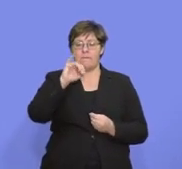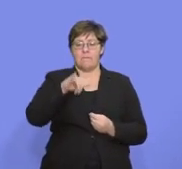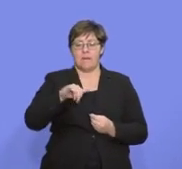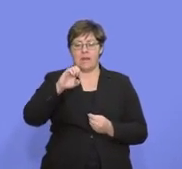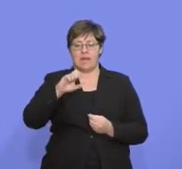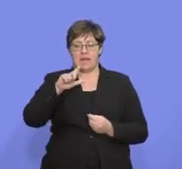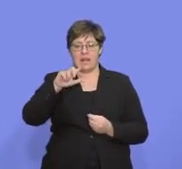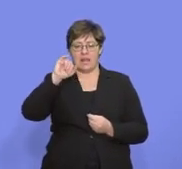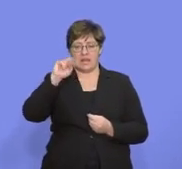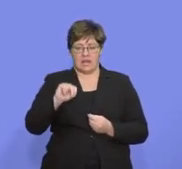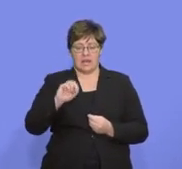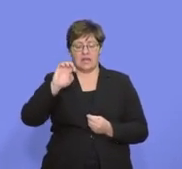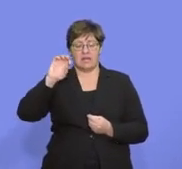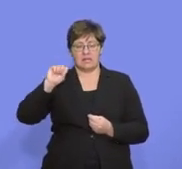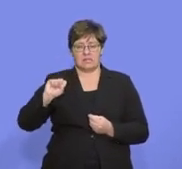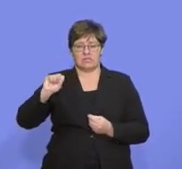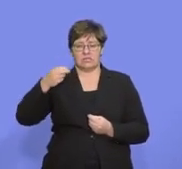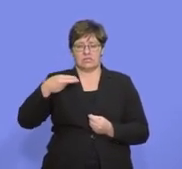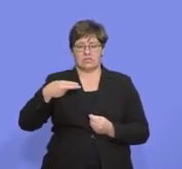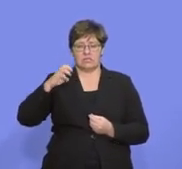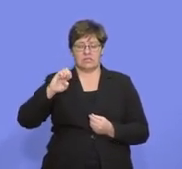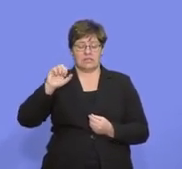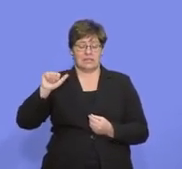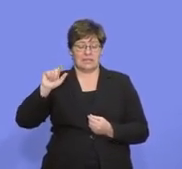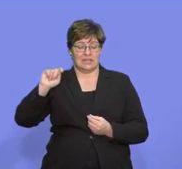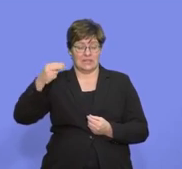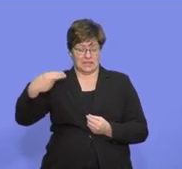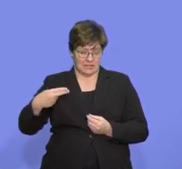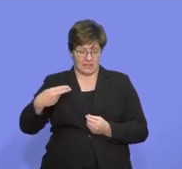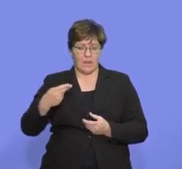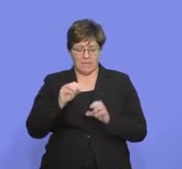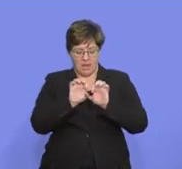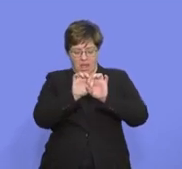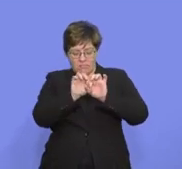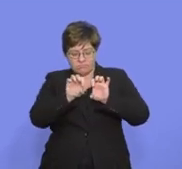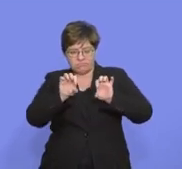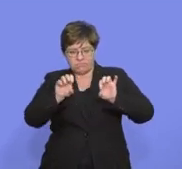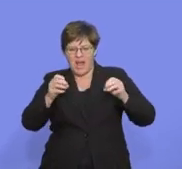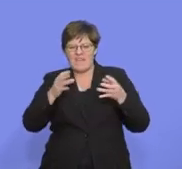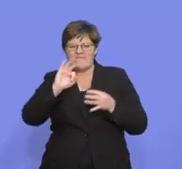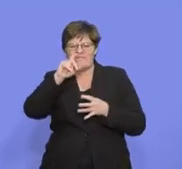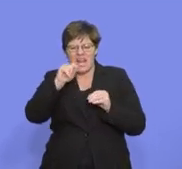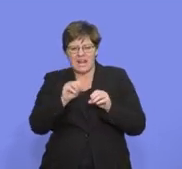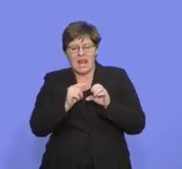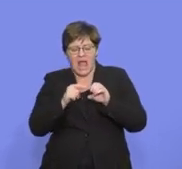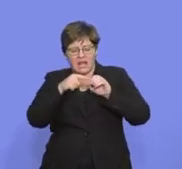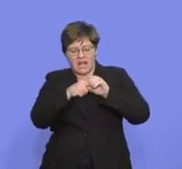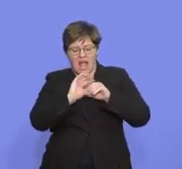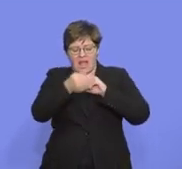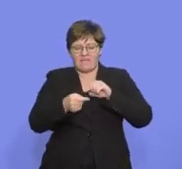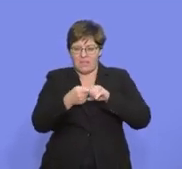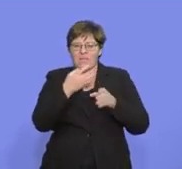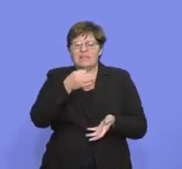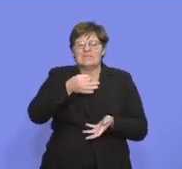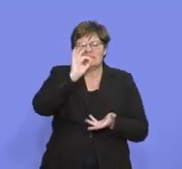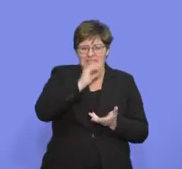come in. It's extremely important. This is the insulation. It's a fatty layer there. And if you think at home, say for